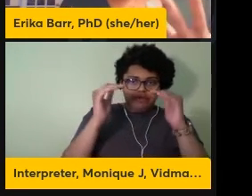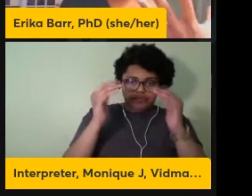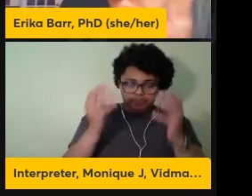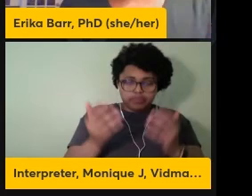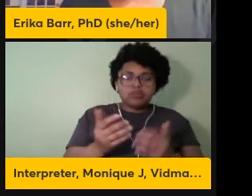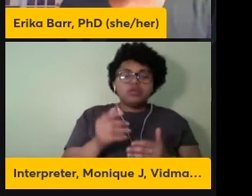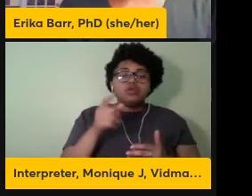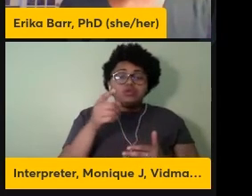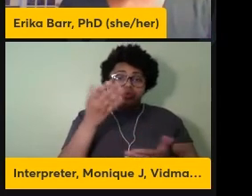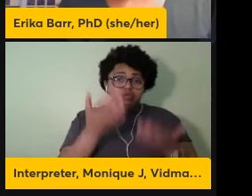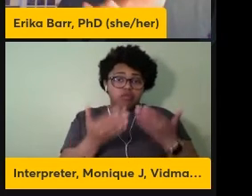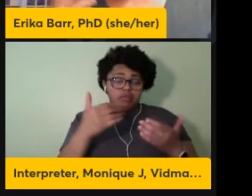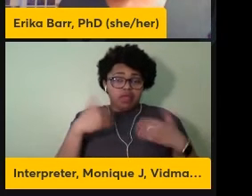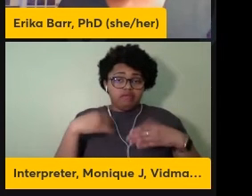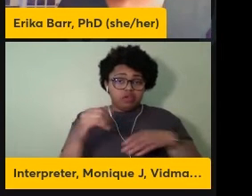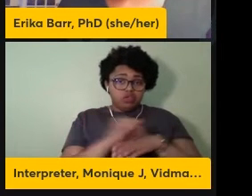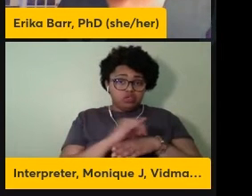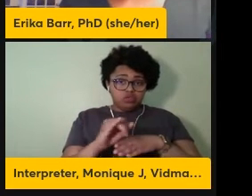may actually have an